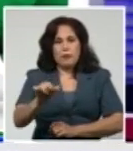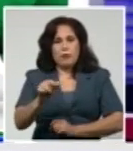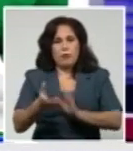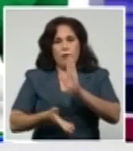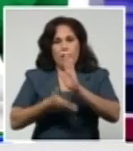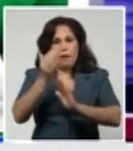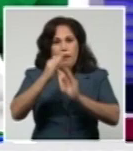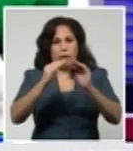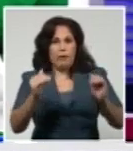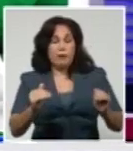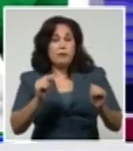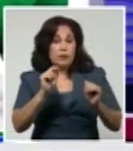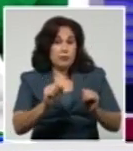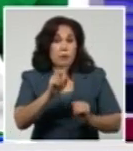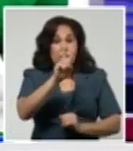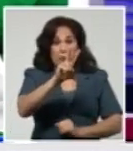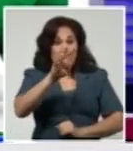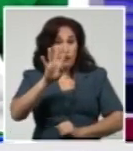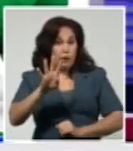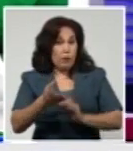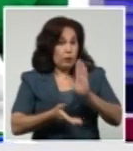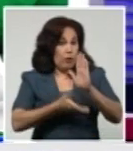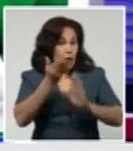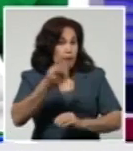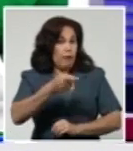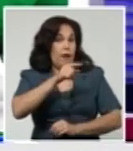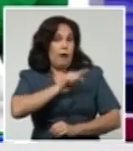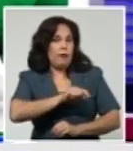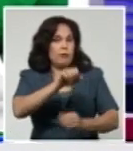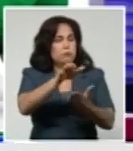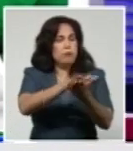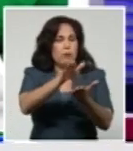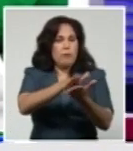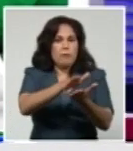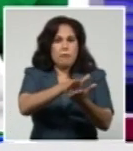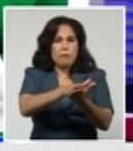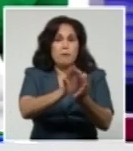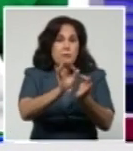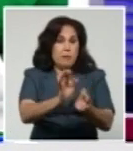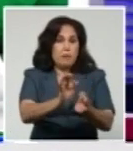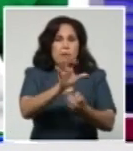from Havana, passed from serious to closely monitored.